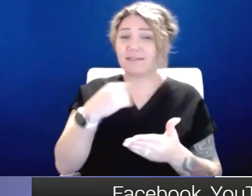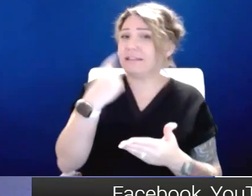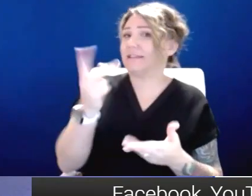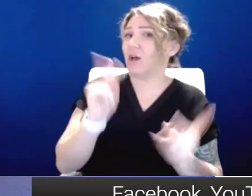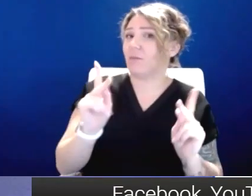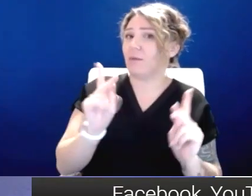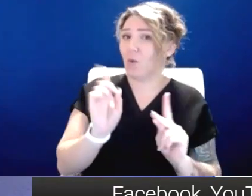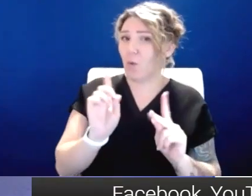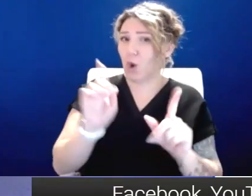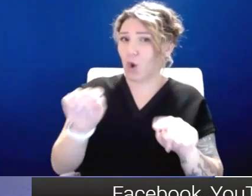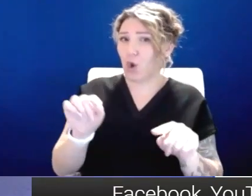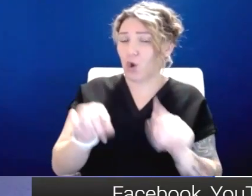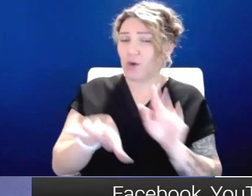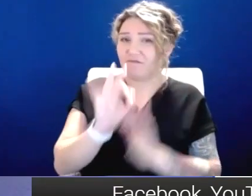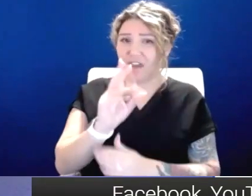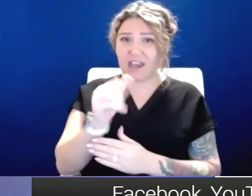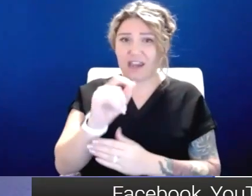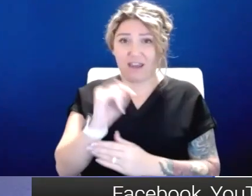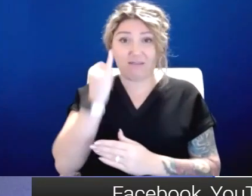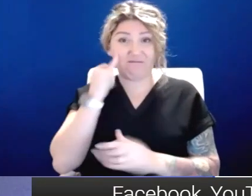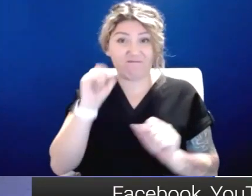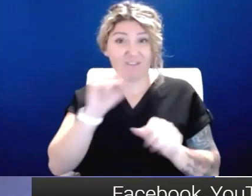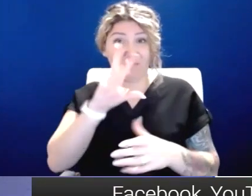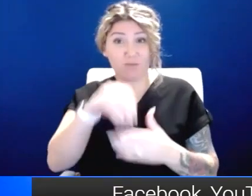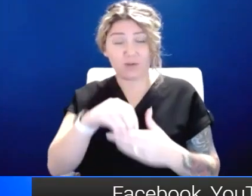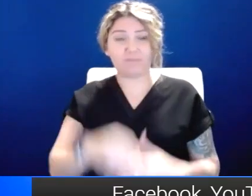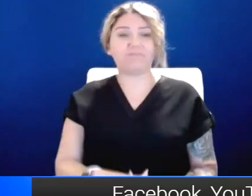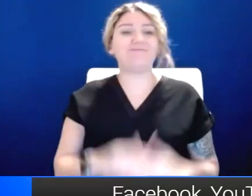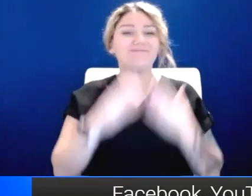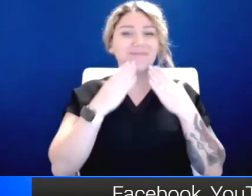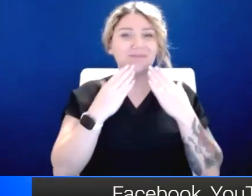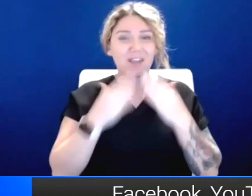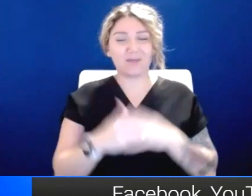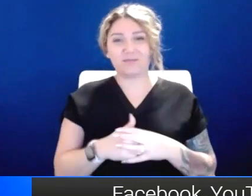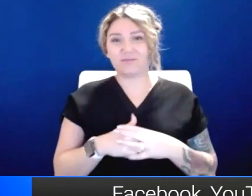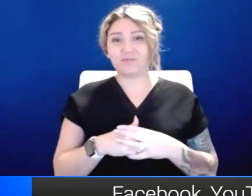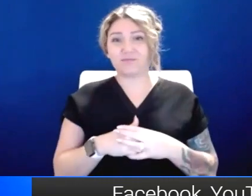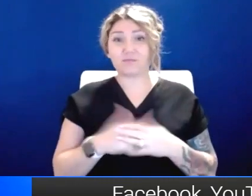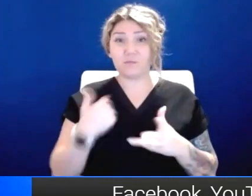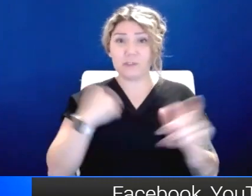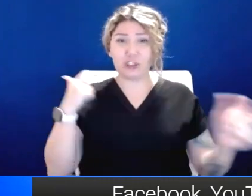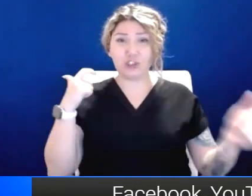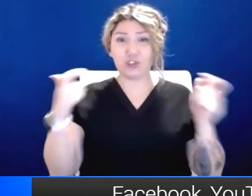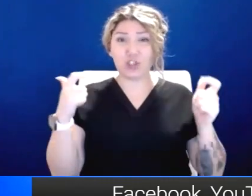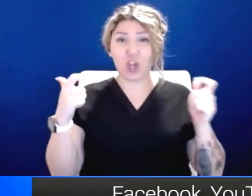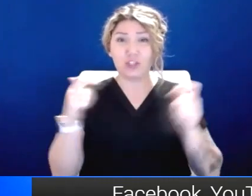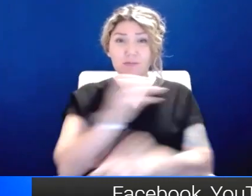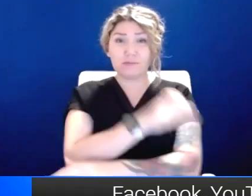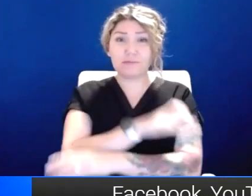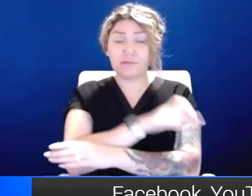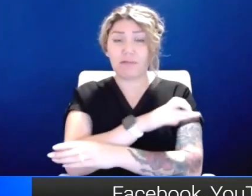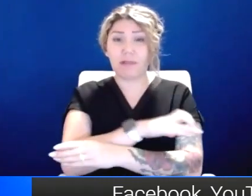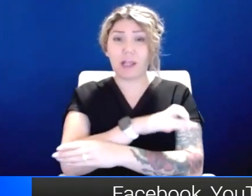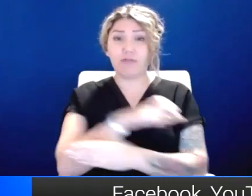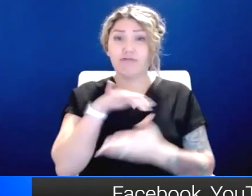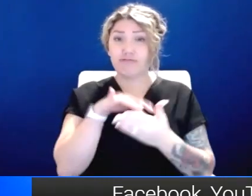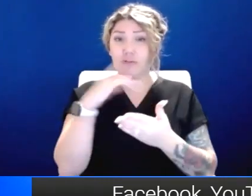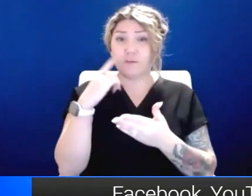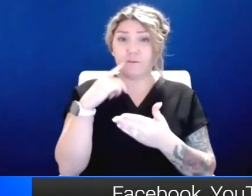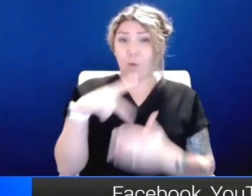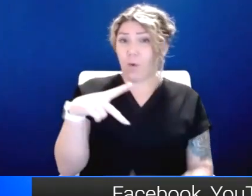find out if they might be able to participate. Thank you. So we are one of the largest clinical trials for Parkinson's disease in this